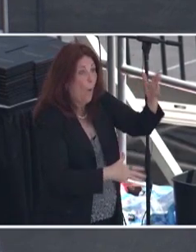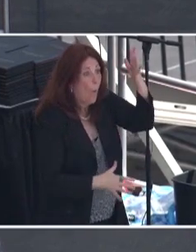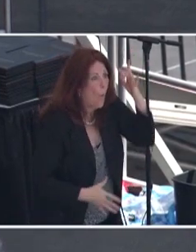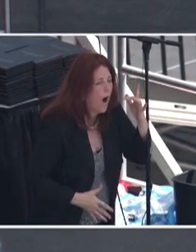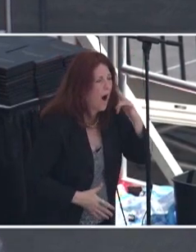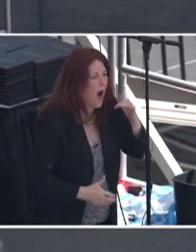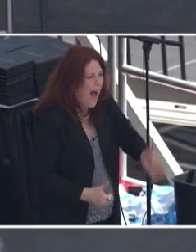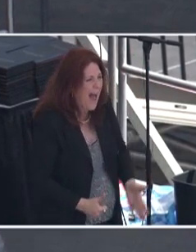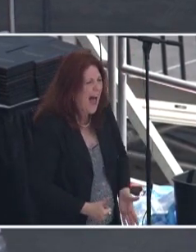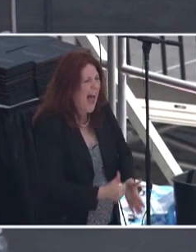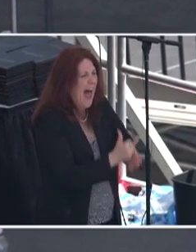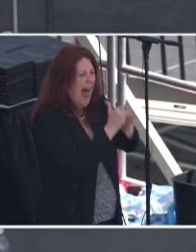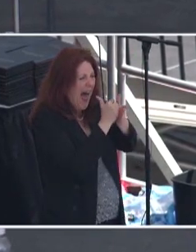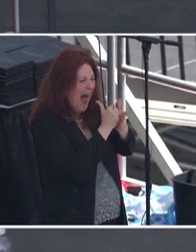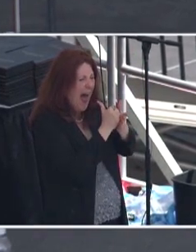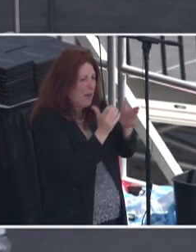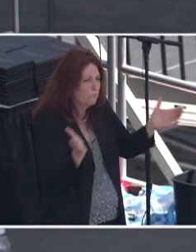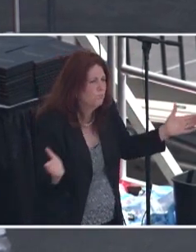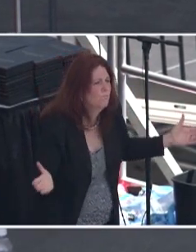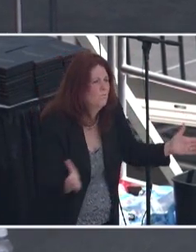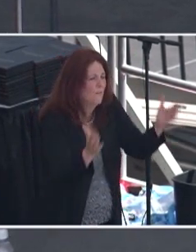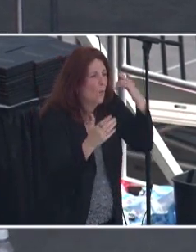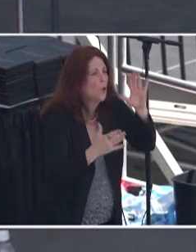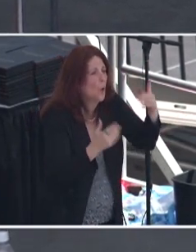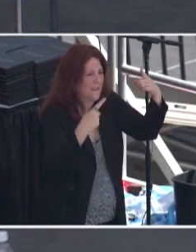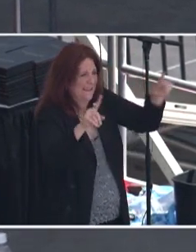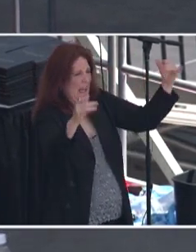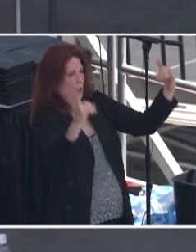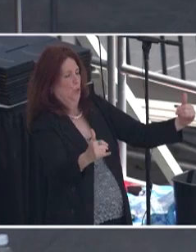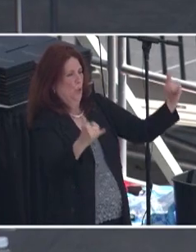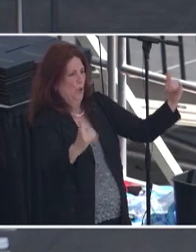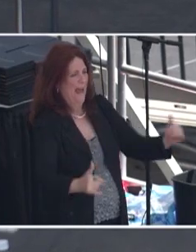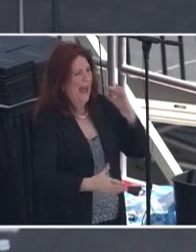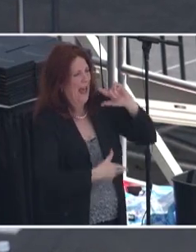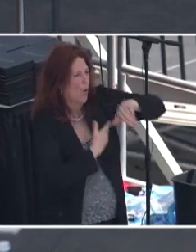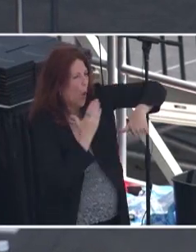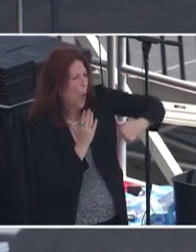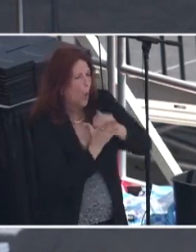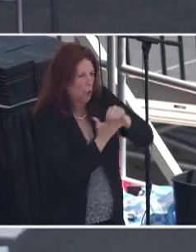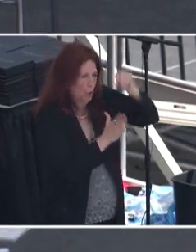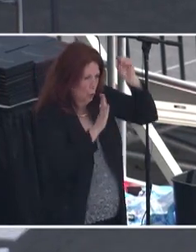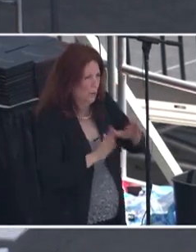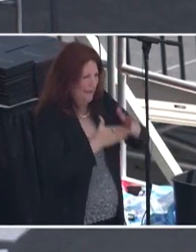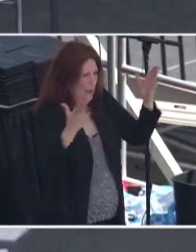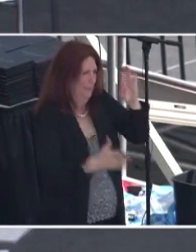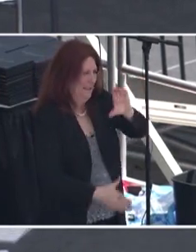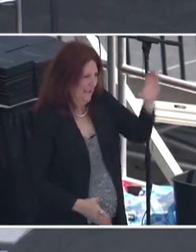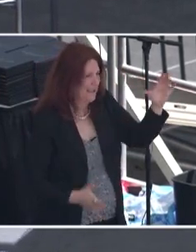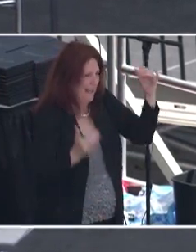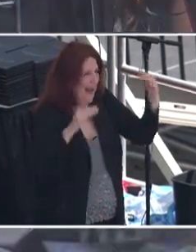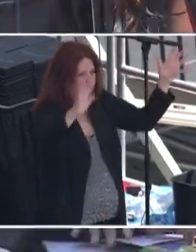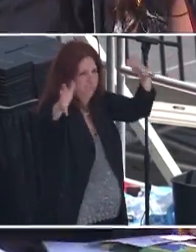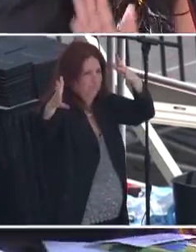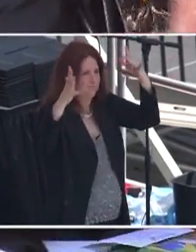your success and the support of all students at BCC.